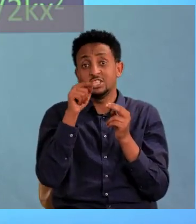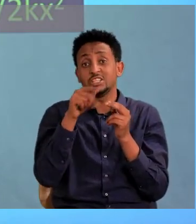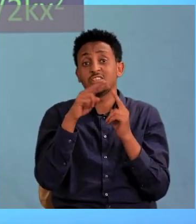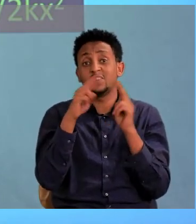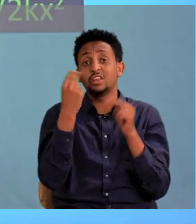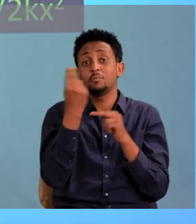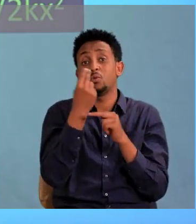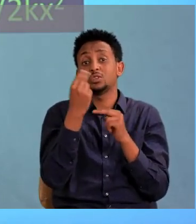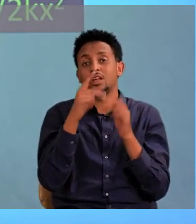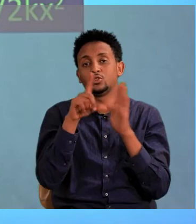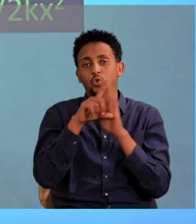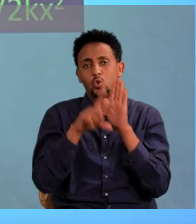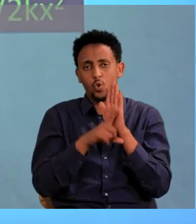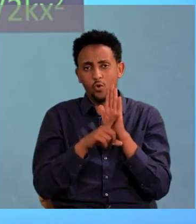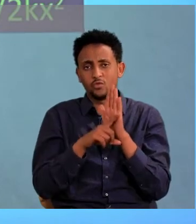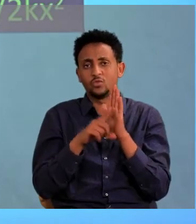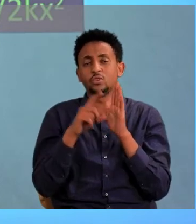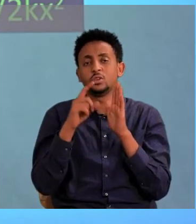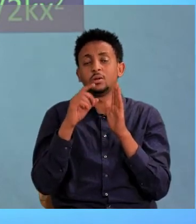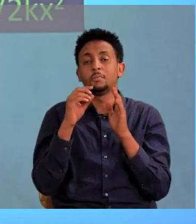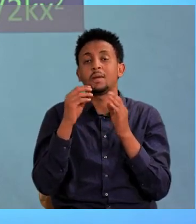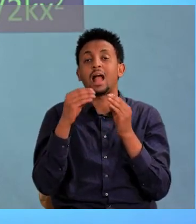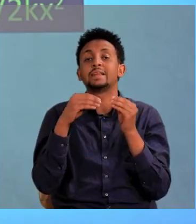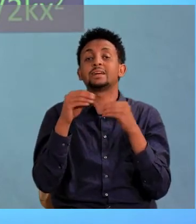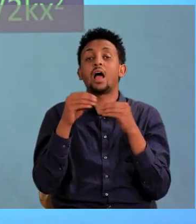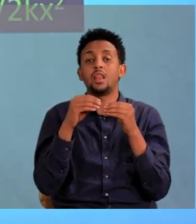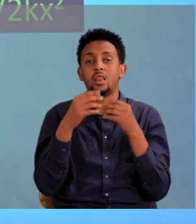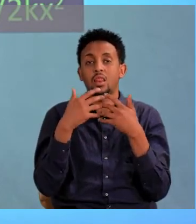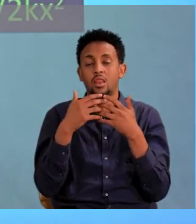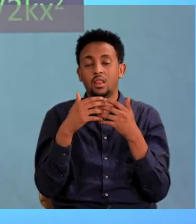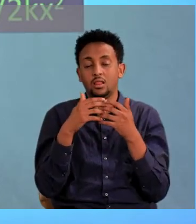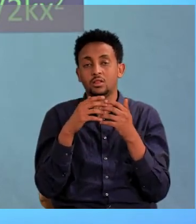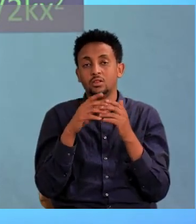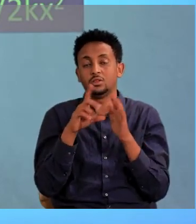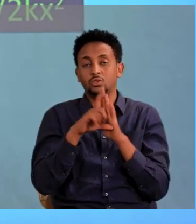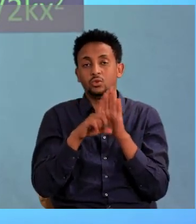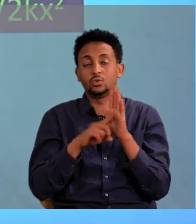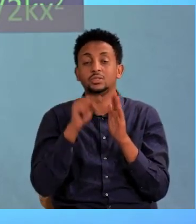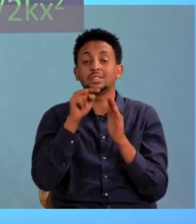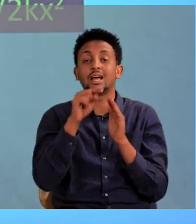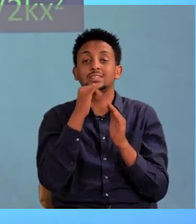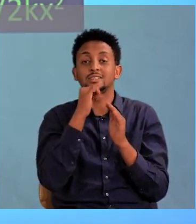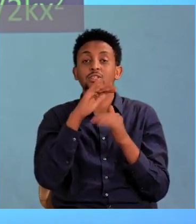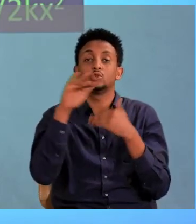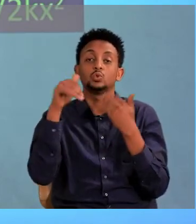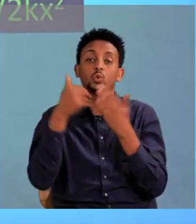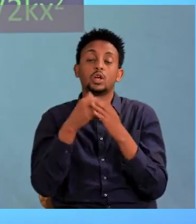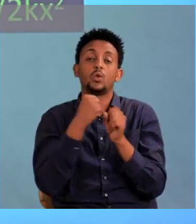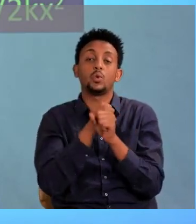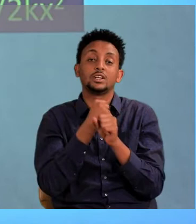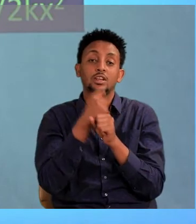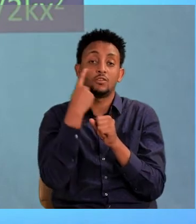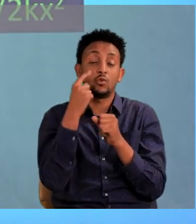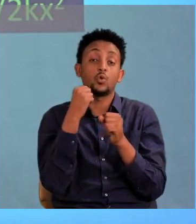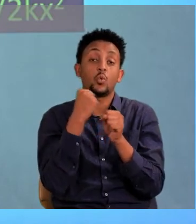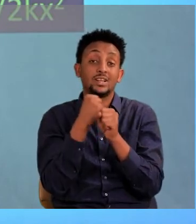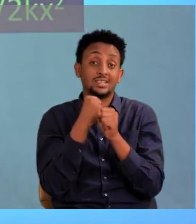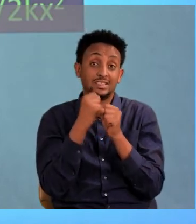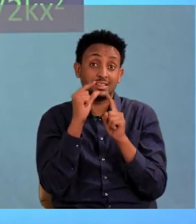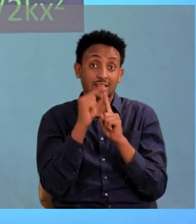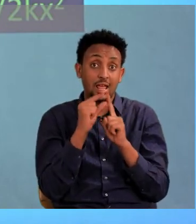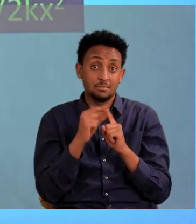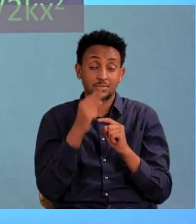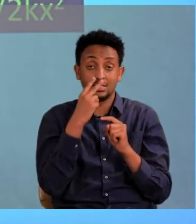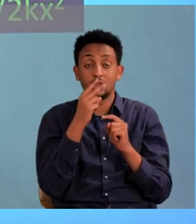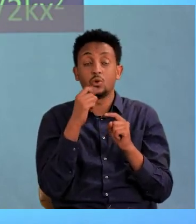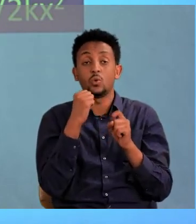very important law, the law of conservation of mechanical energy. And that is the total work done from work energy theorem says